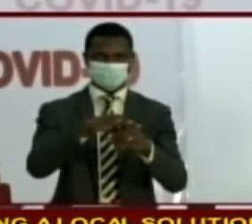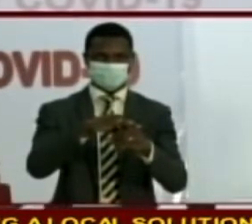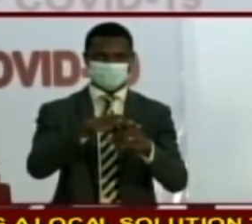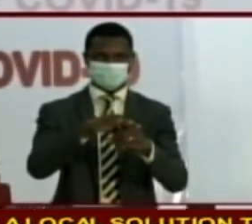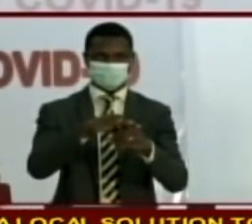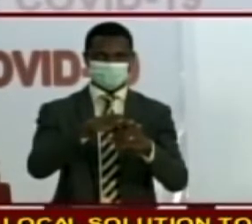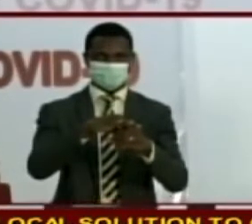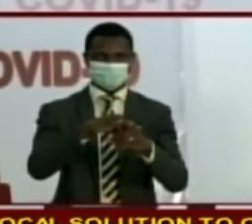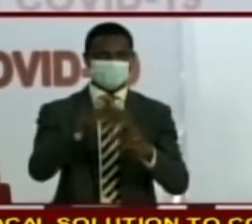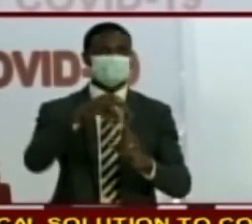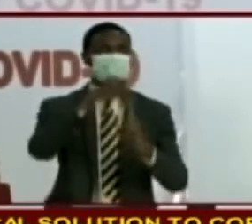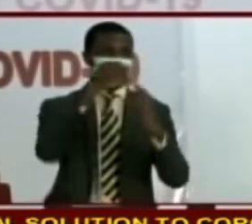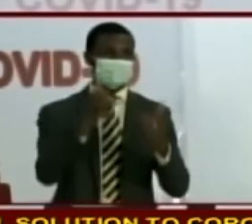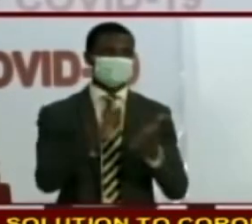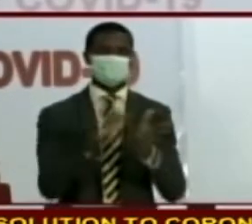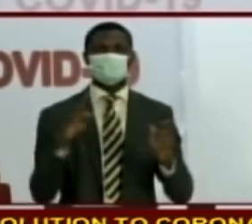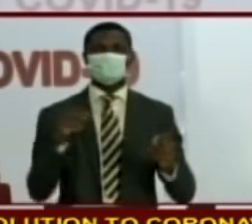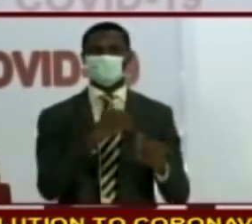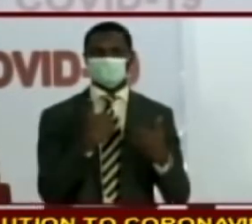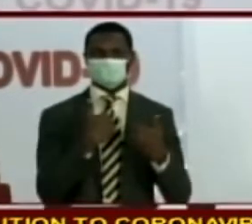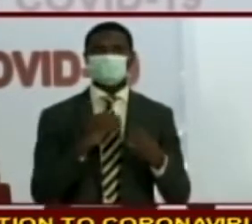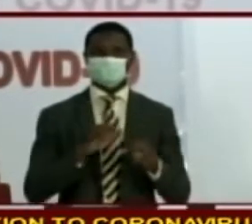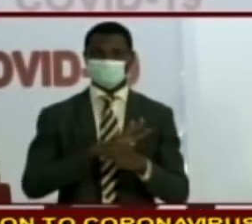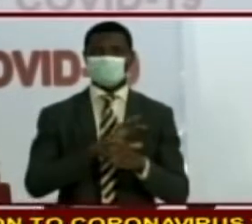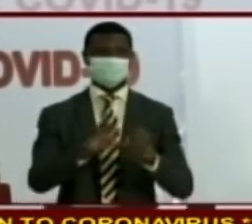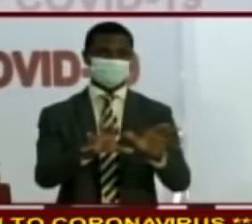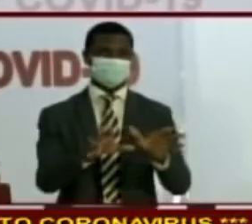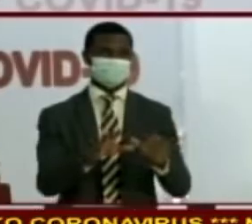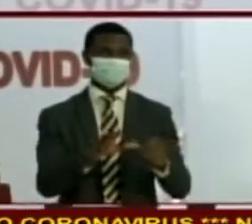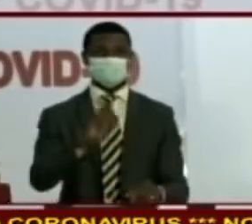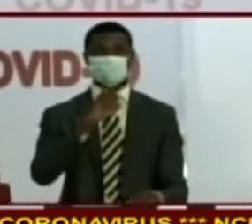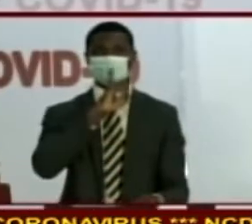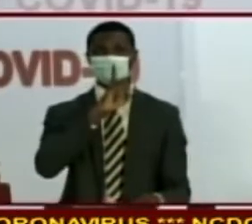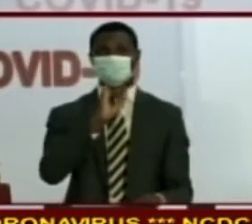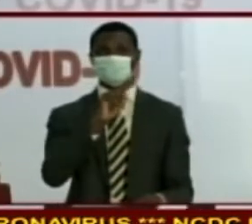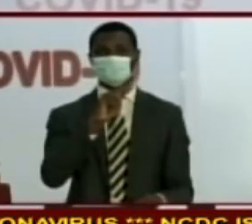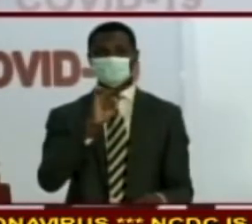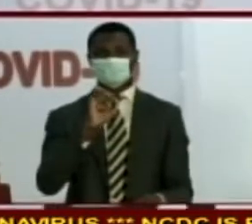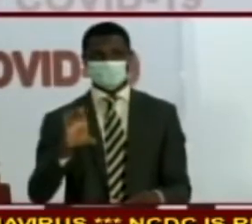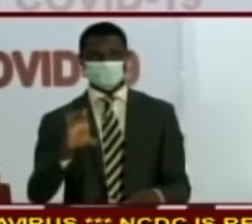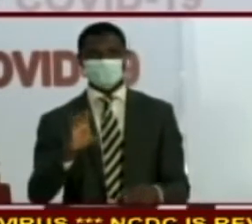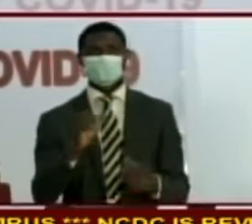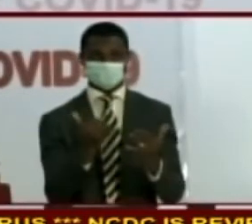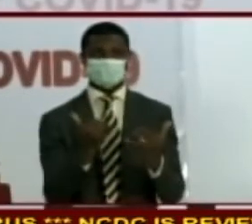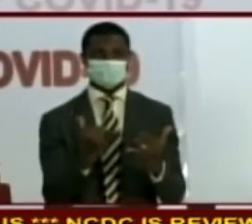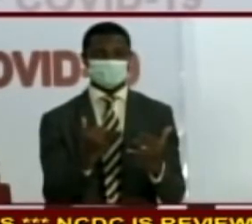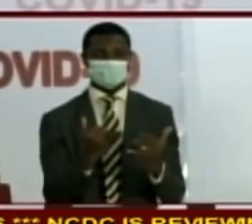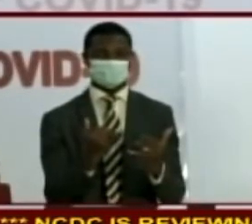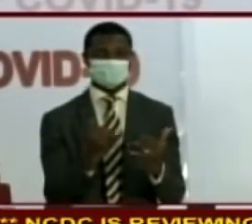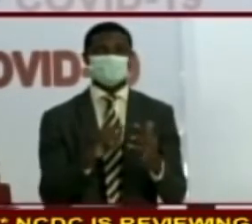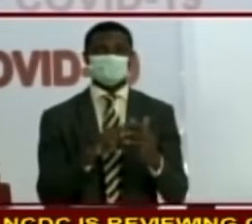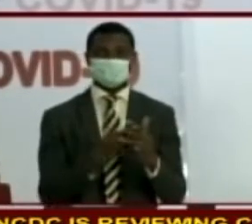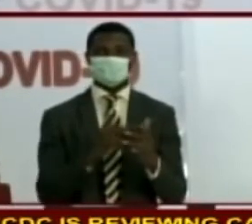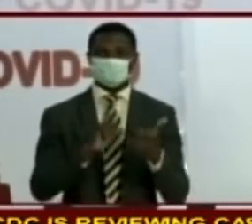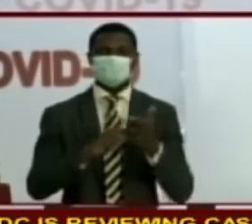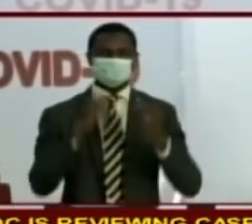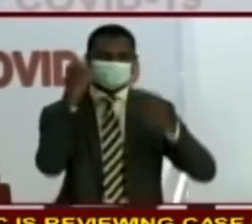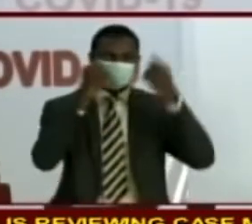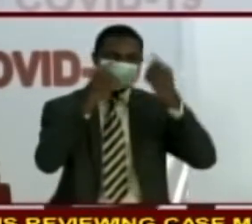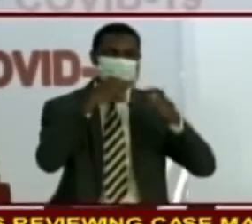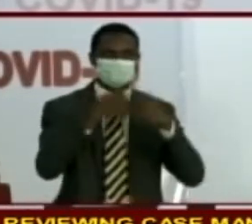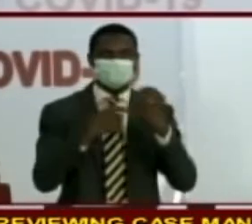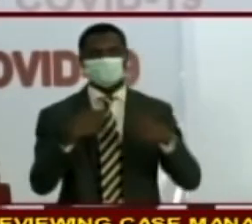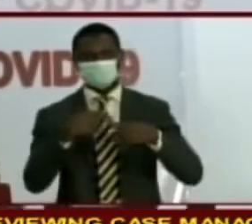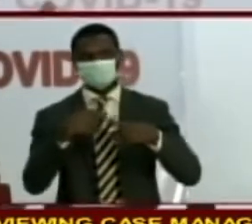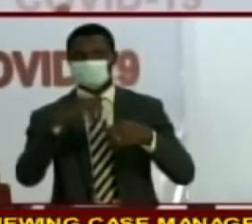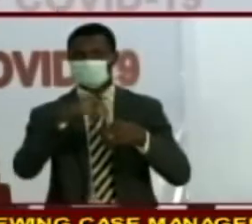own has started to look at this, because right now we are confronted with some few challenges. There are